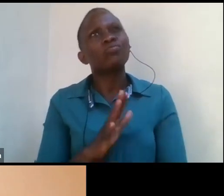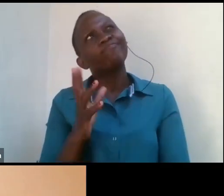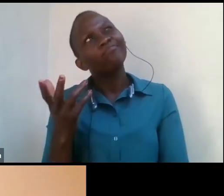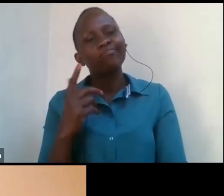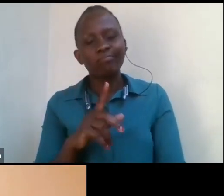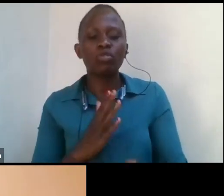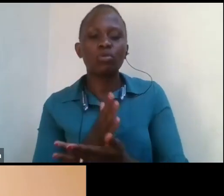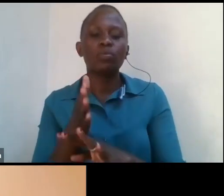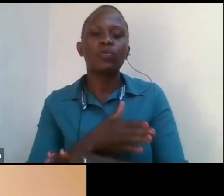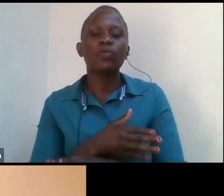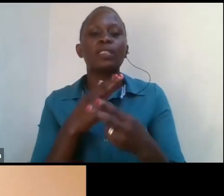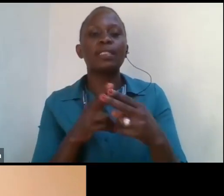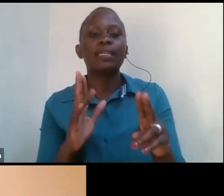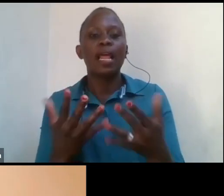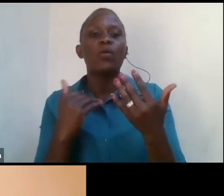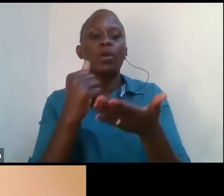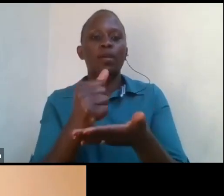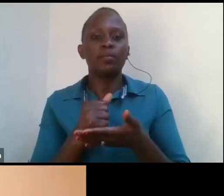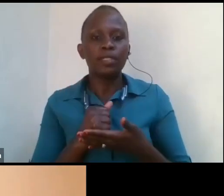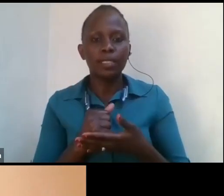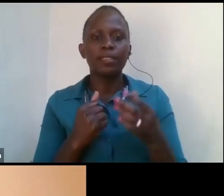by helping us